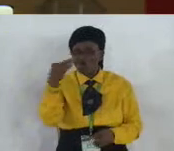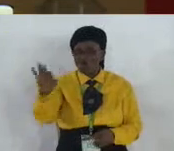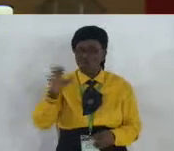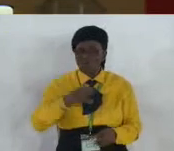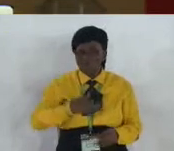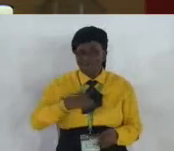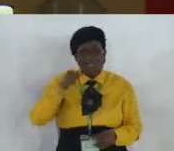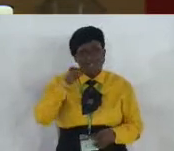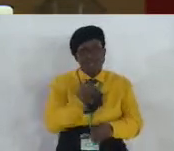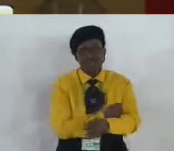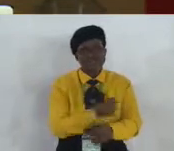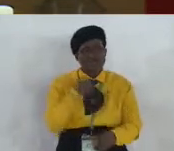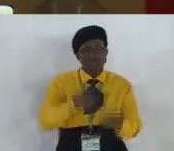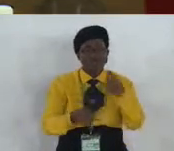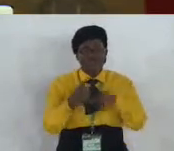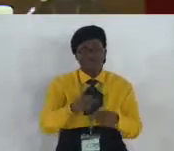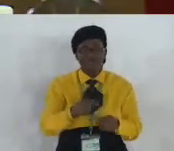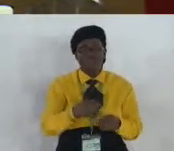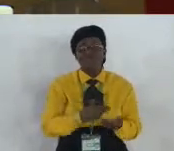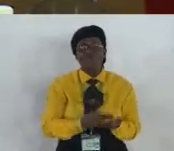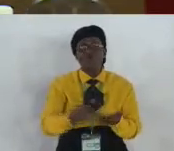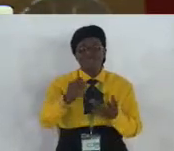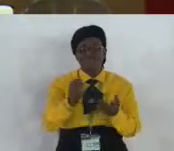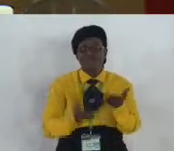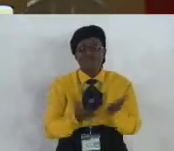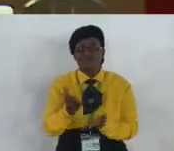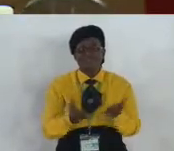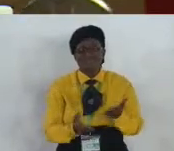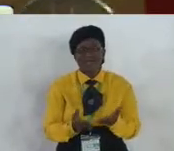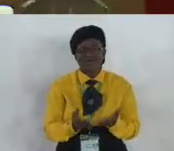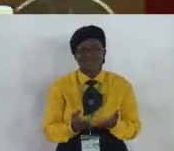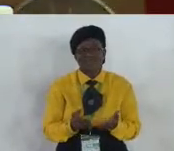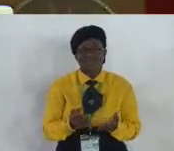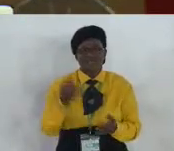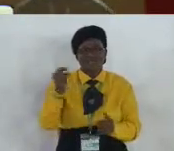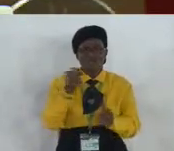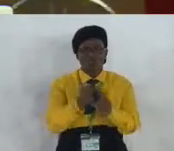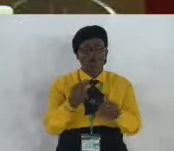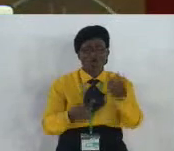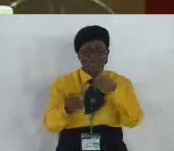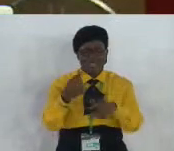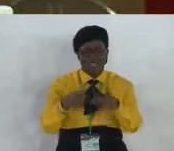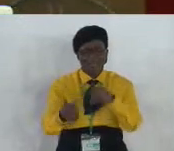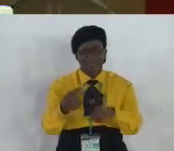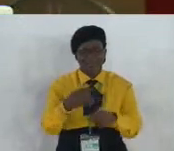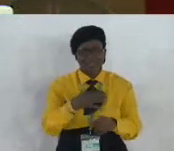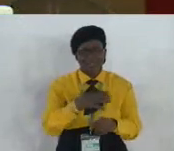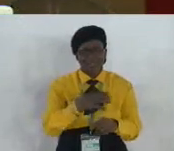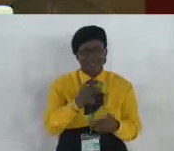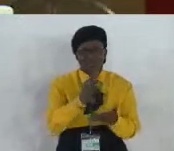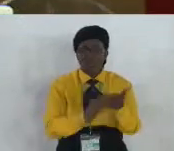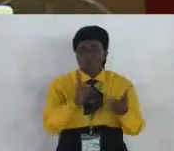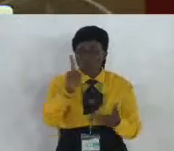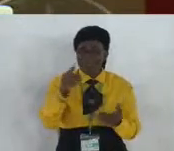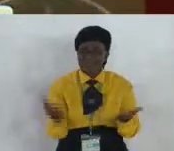Came to the Holy Ghost service. The word came. There's someone